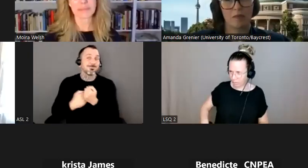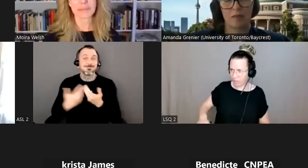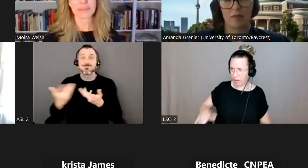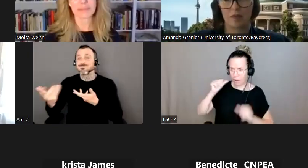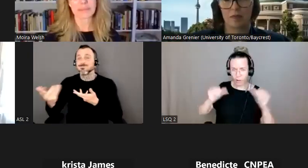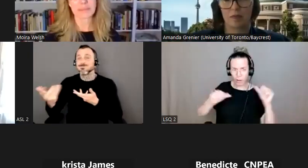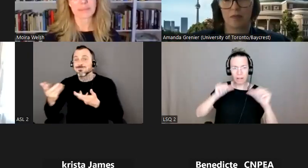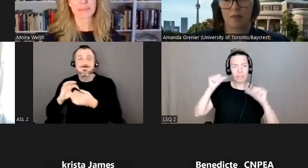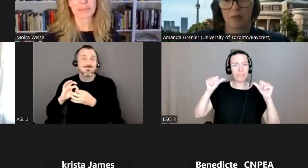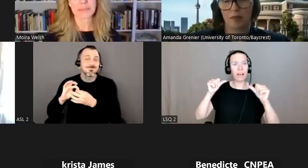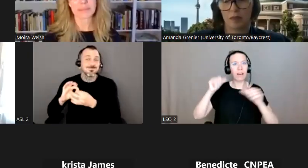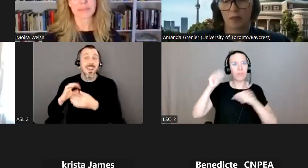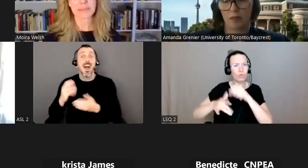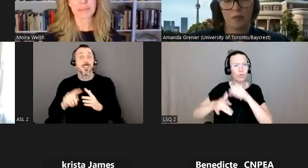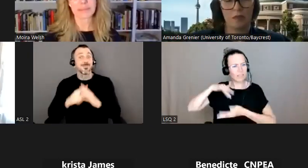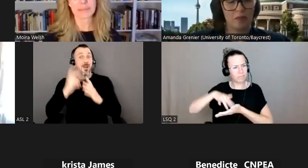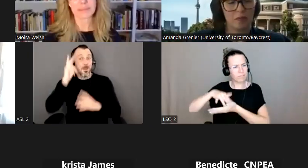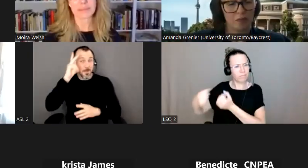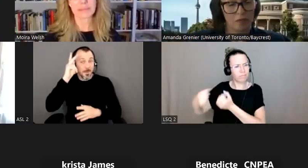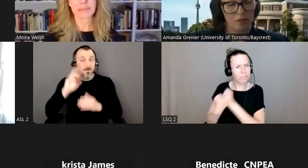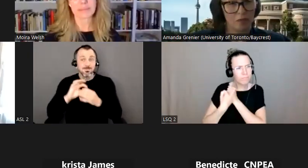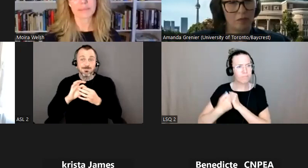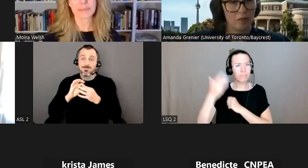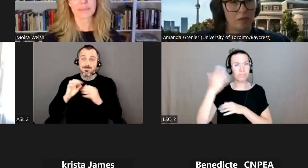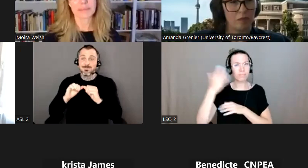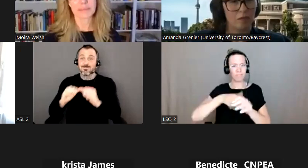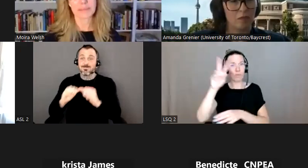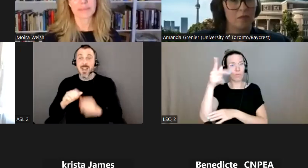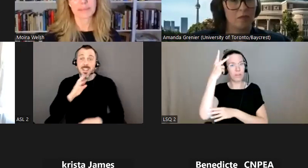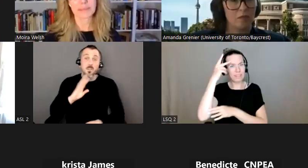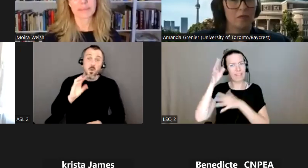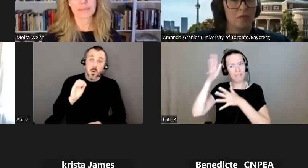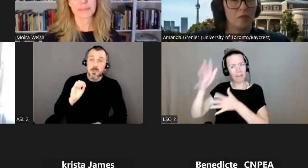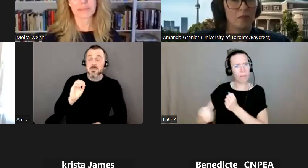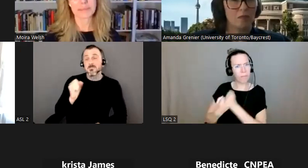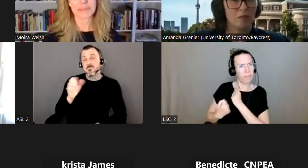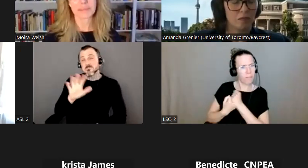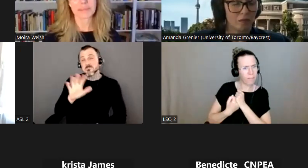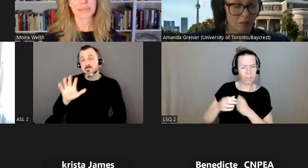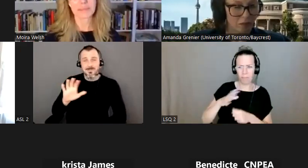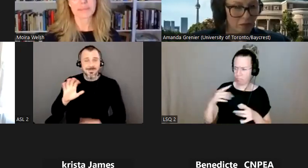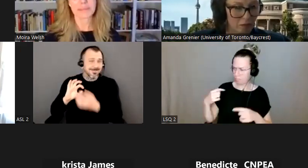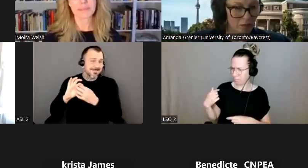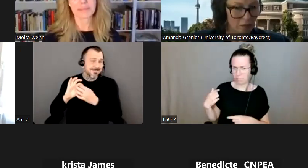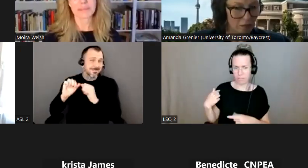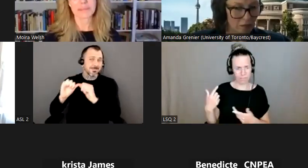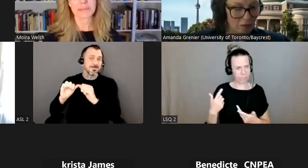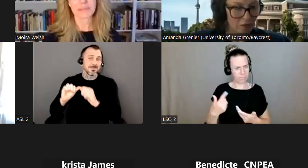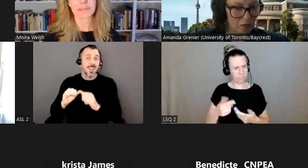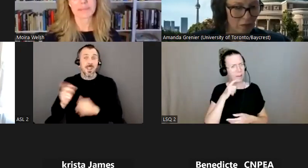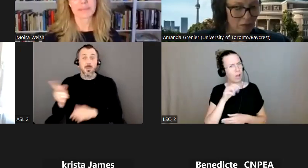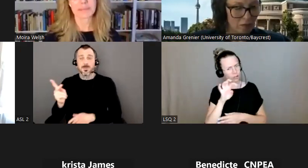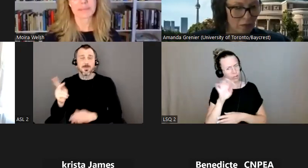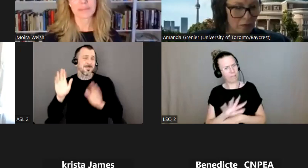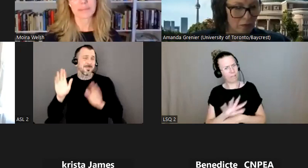early time in politics, but right up until well into my 40s. So they were amazing women.